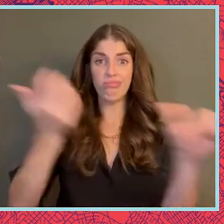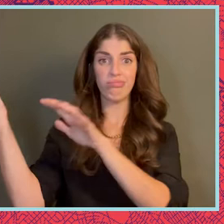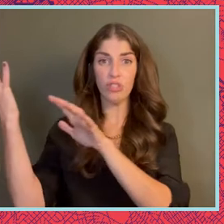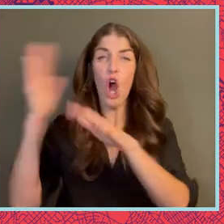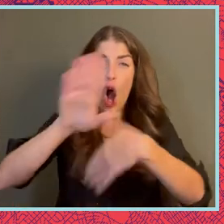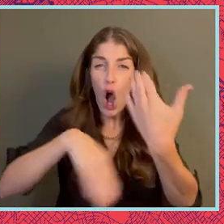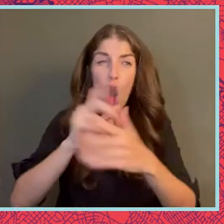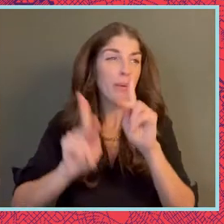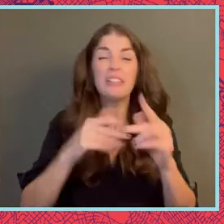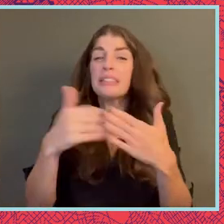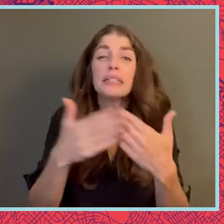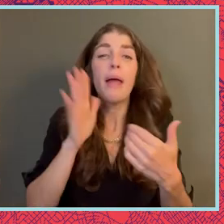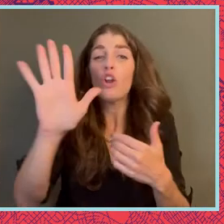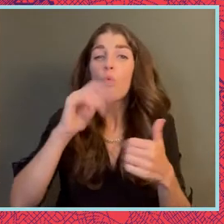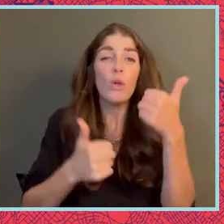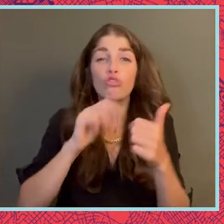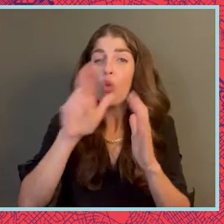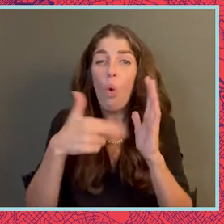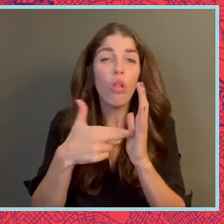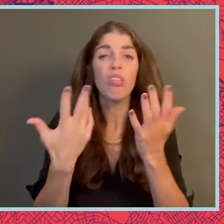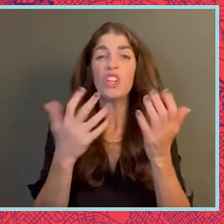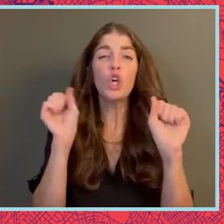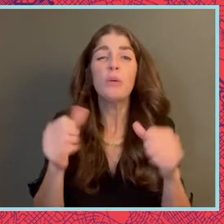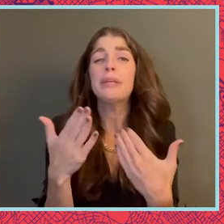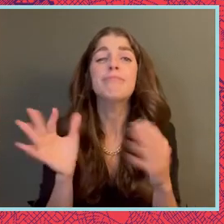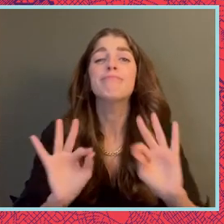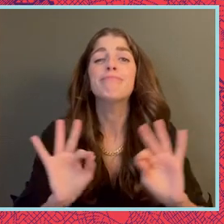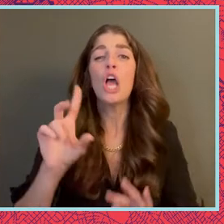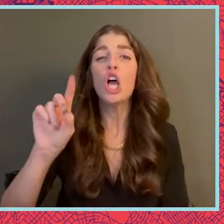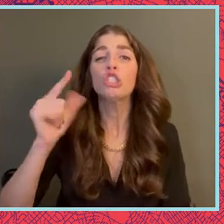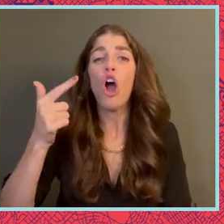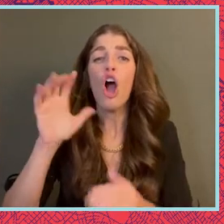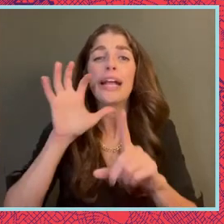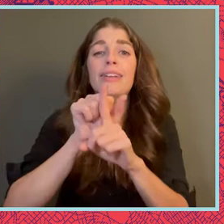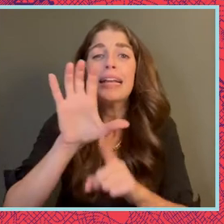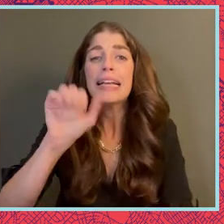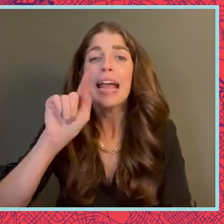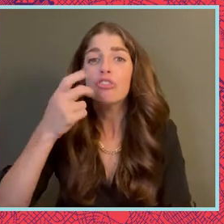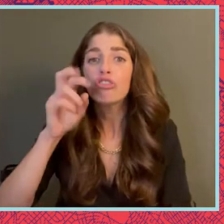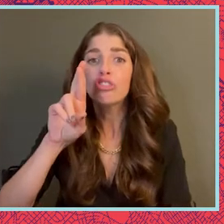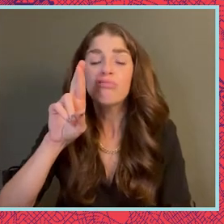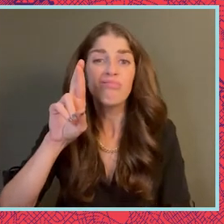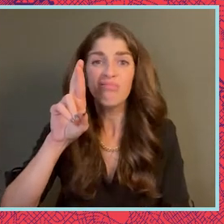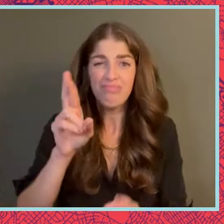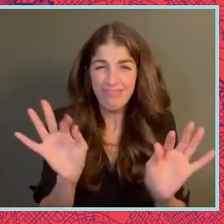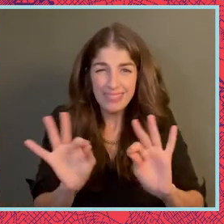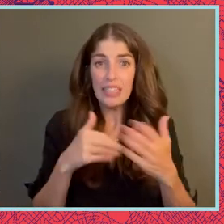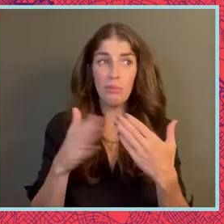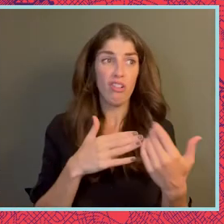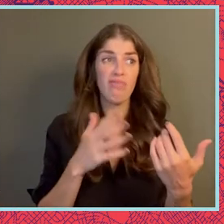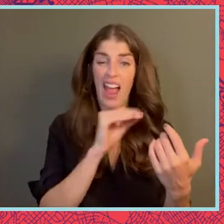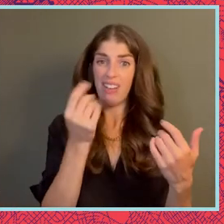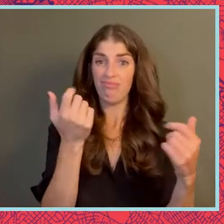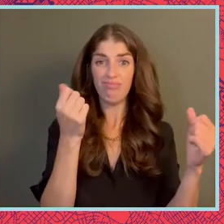even dog catcher. And in 1874, once that vote is taken away, it remains taken away. We do not have a